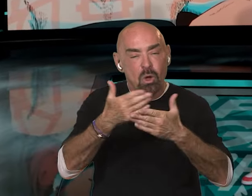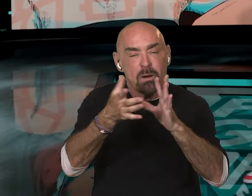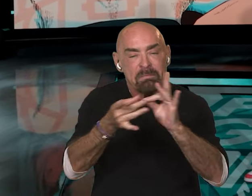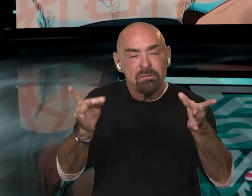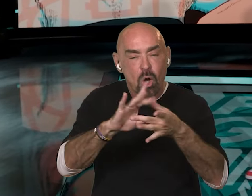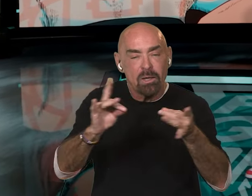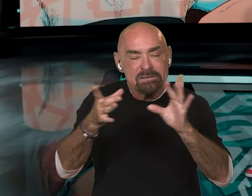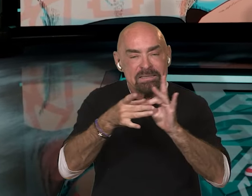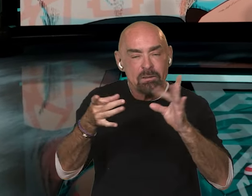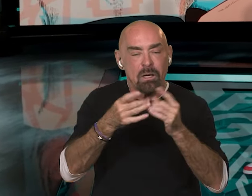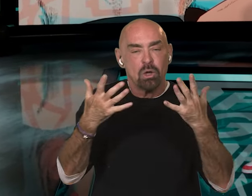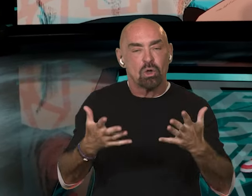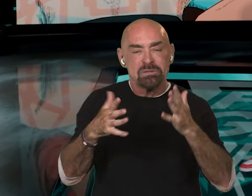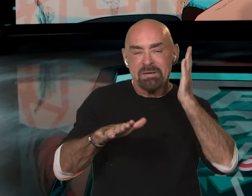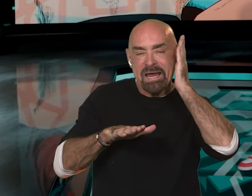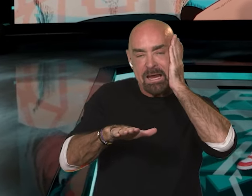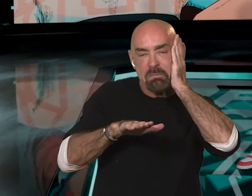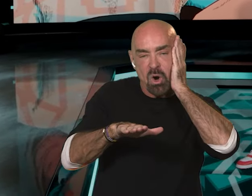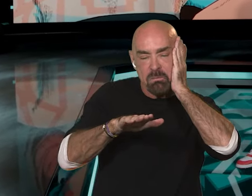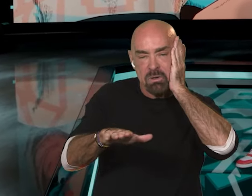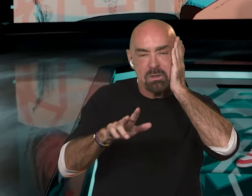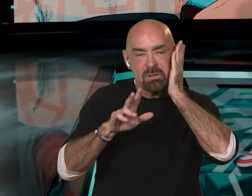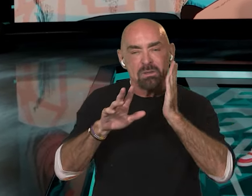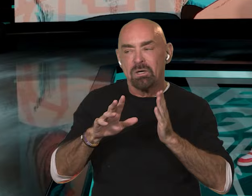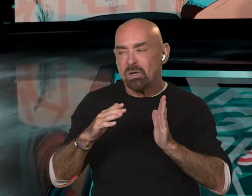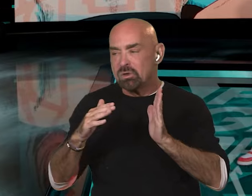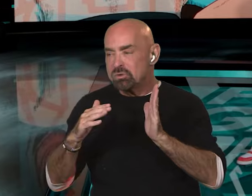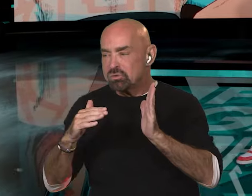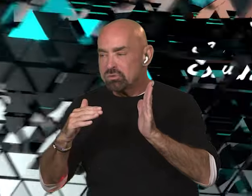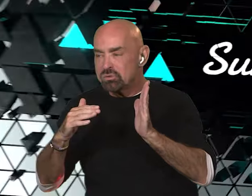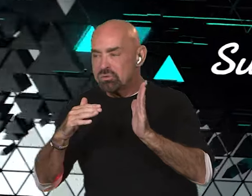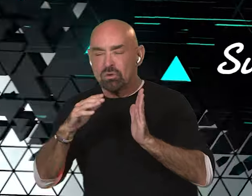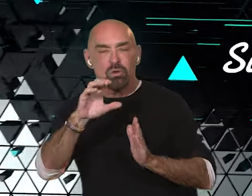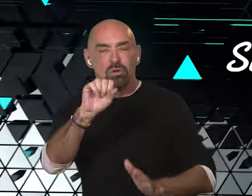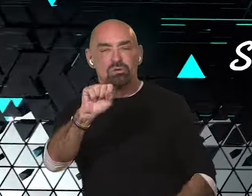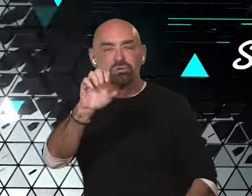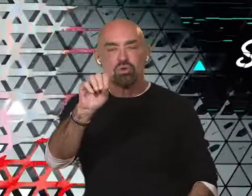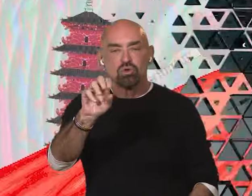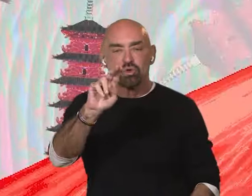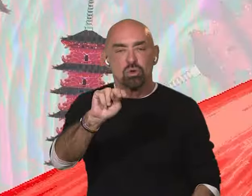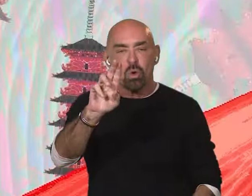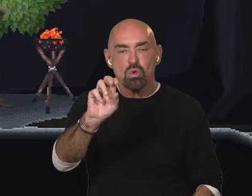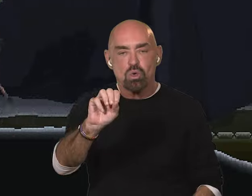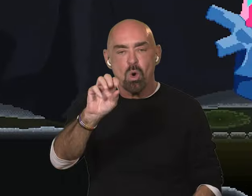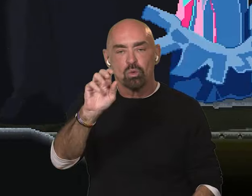contemporary hip-hop. Feast your eyes on Sonokuni.